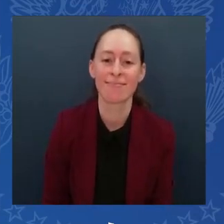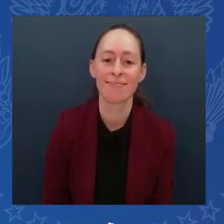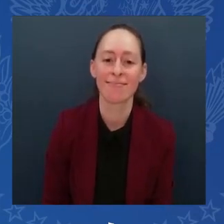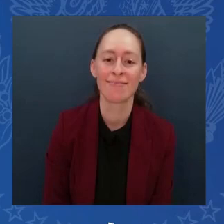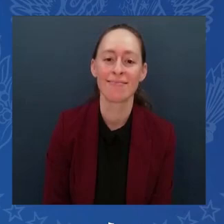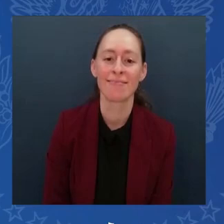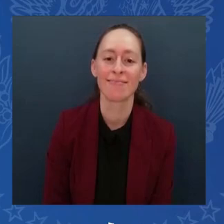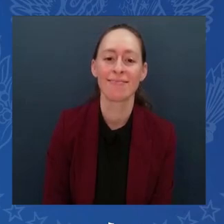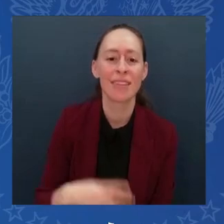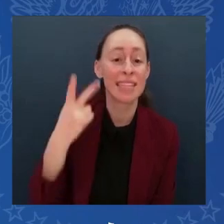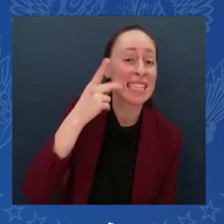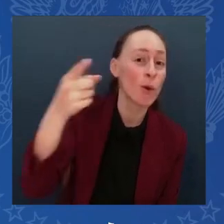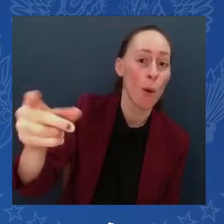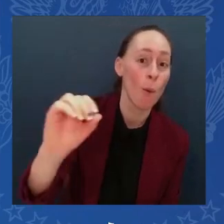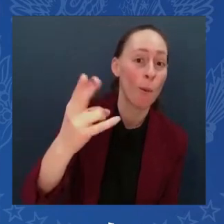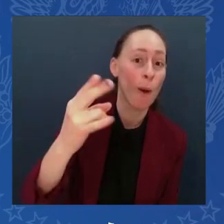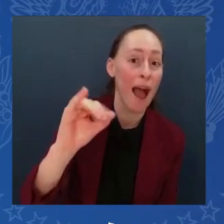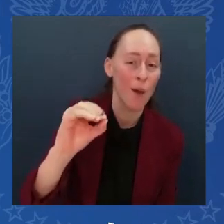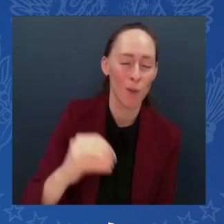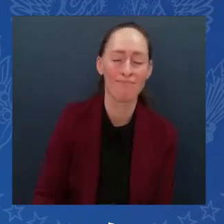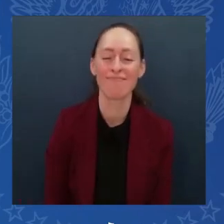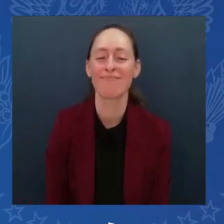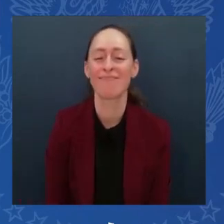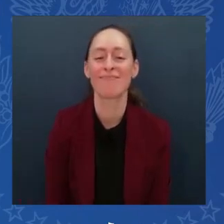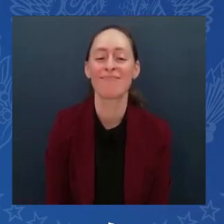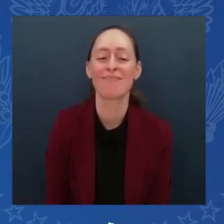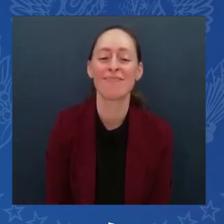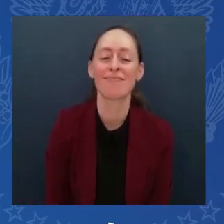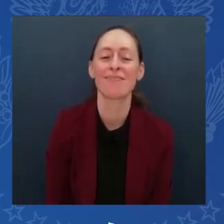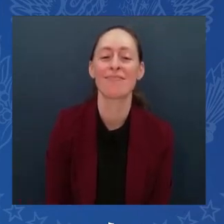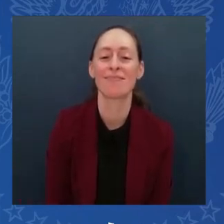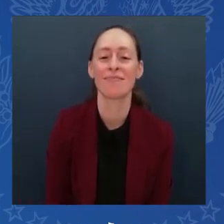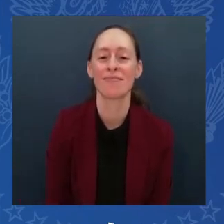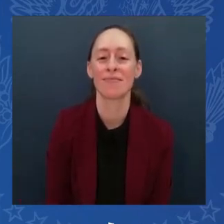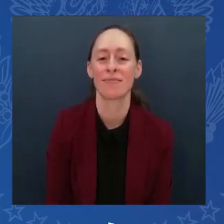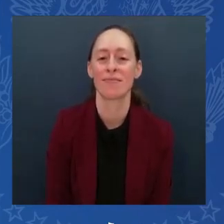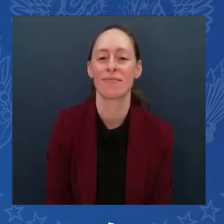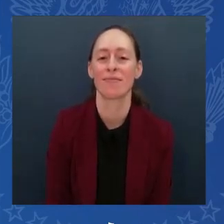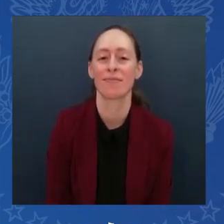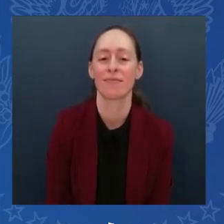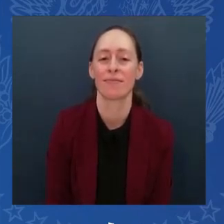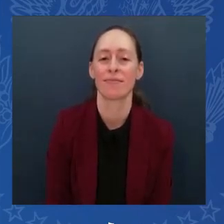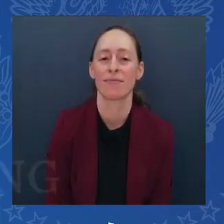Thanks, Paul.